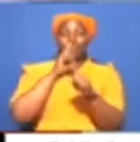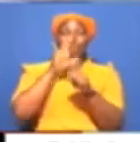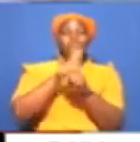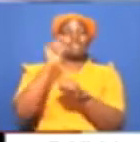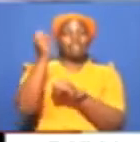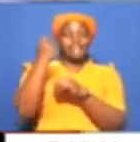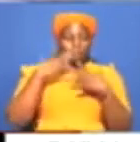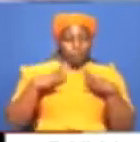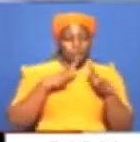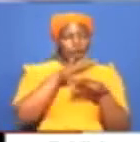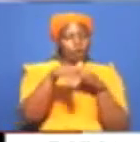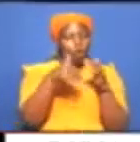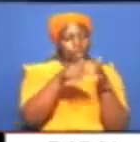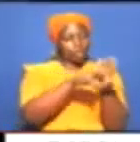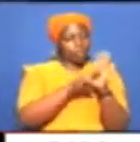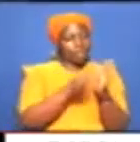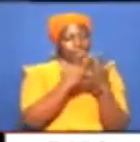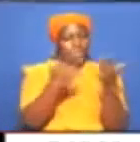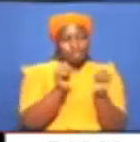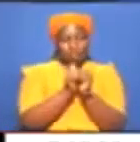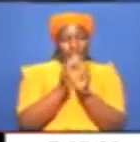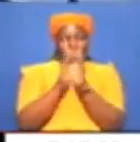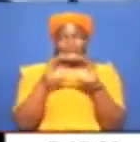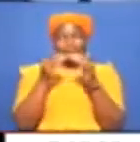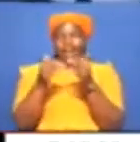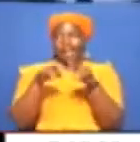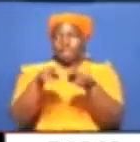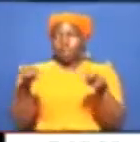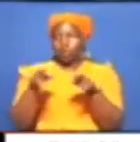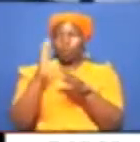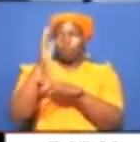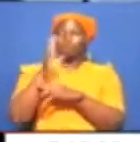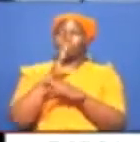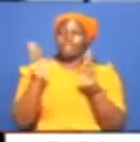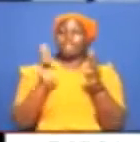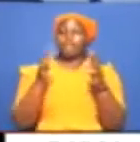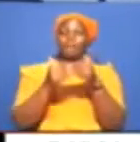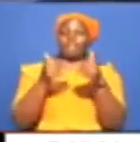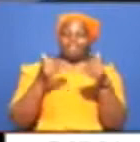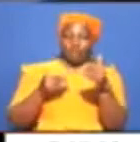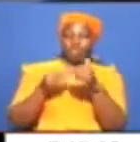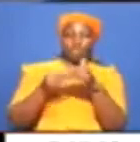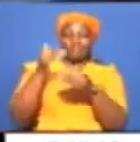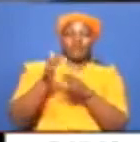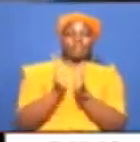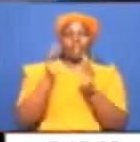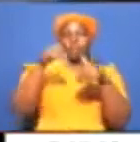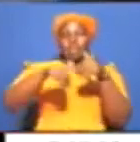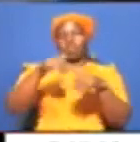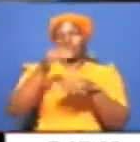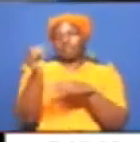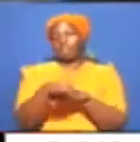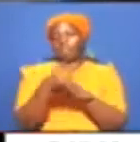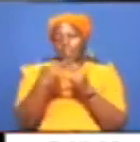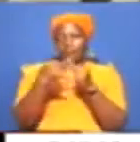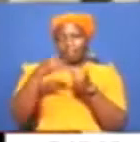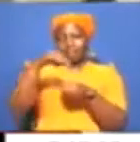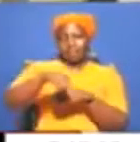pamoja na madarasa vitakuwa tayari kabla ya uchaguzi mkuu wa mwezi Agosti mwaka huu.